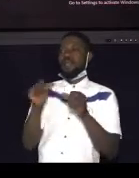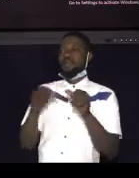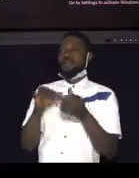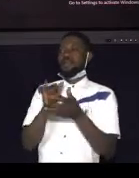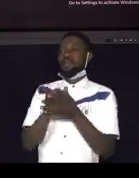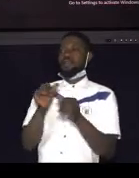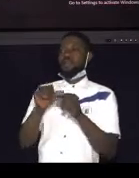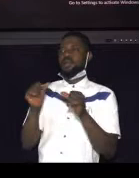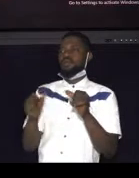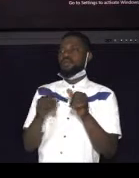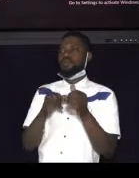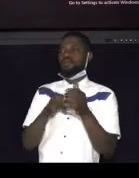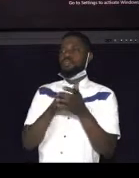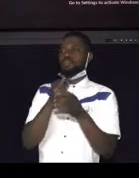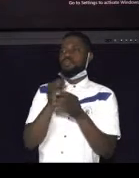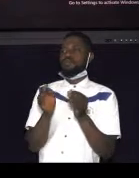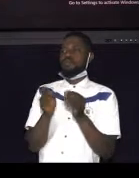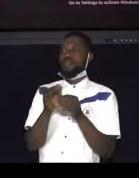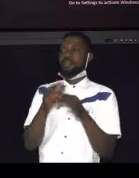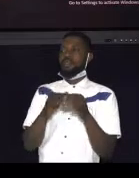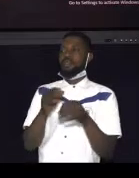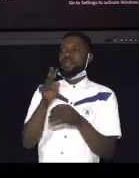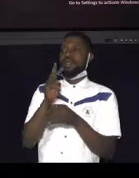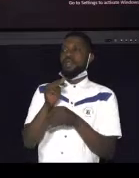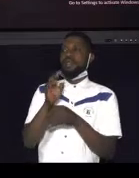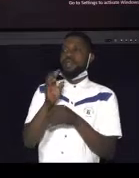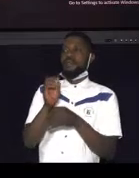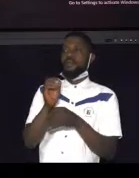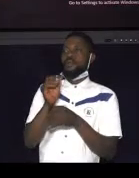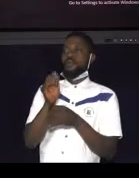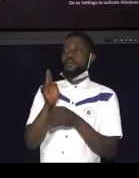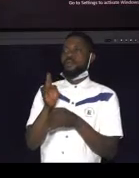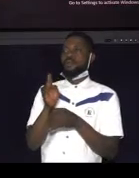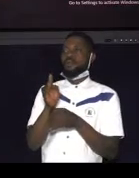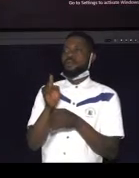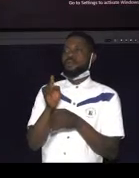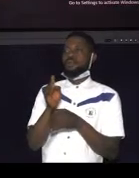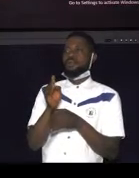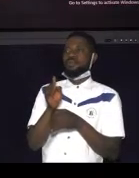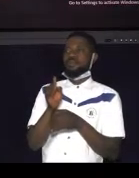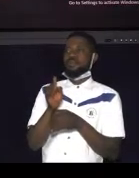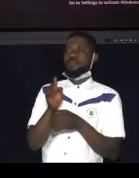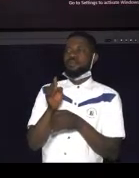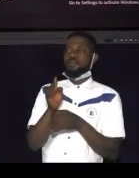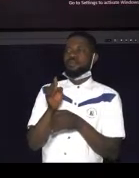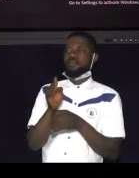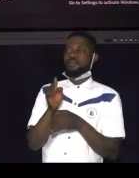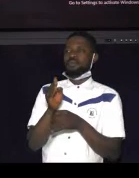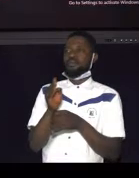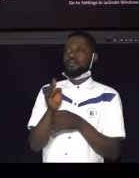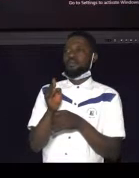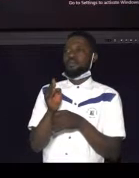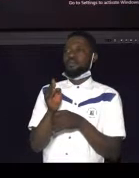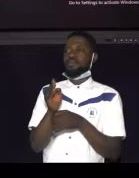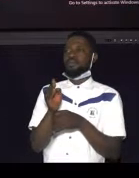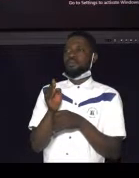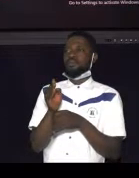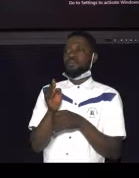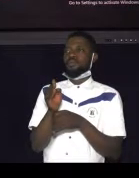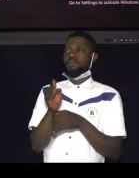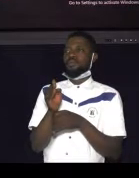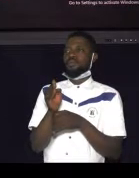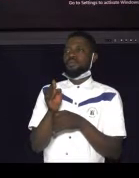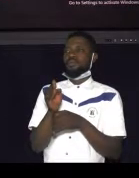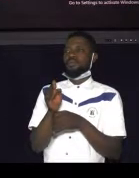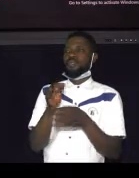angle is smaller than MOB, because if this is M, we assume that it starts from here and it has gone round and it has gotten to this point, and